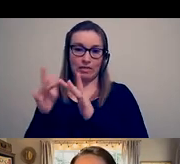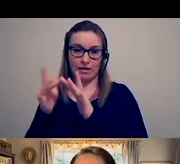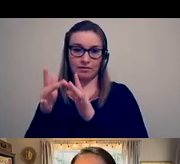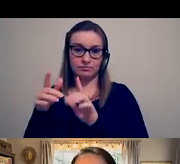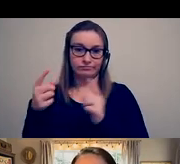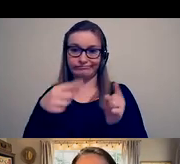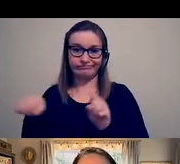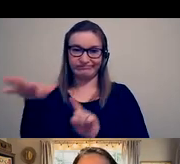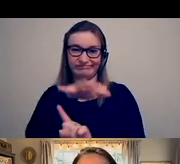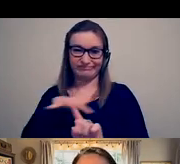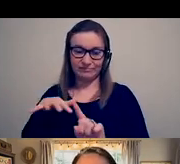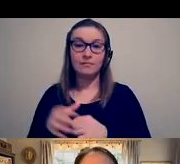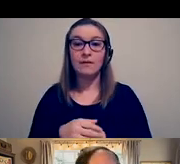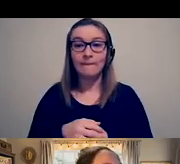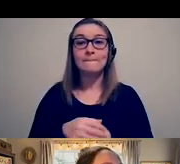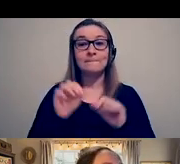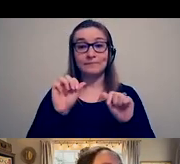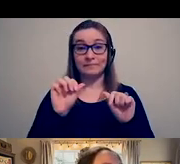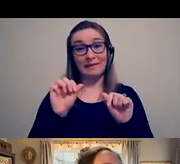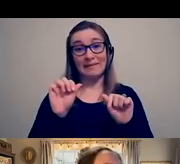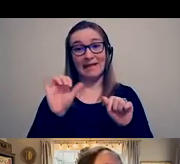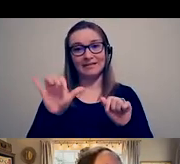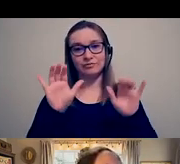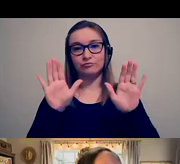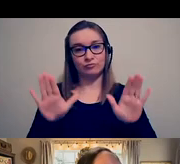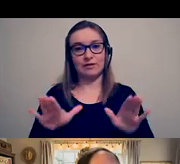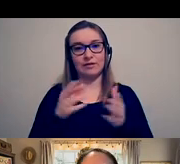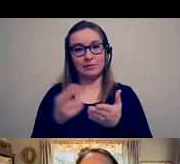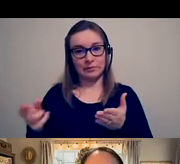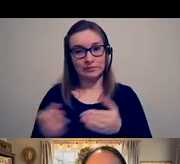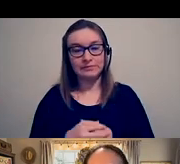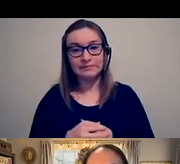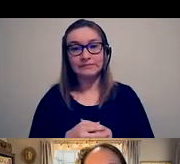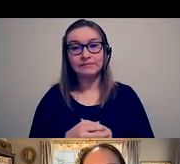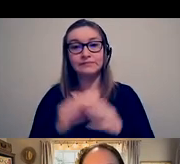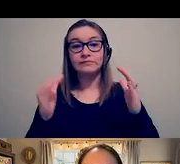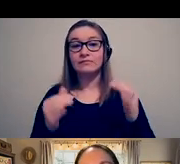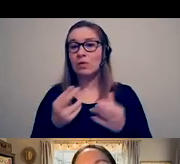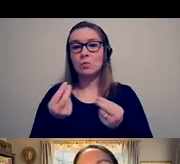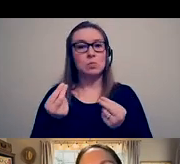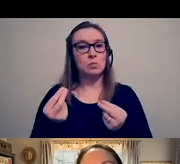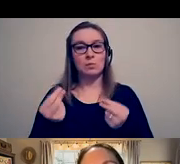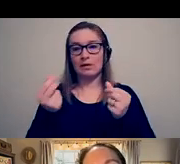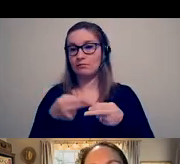accessibility, it's a great resource. And then a quick comment on